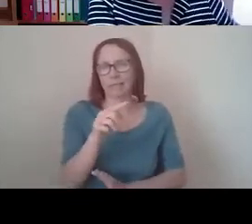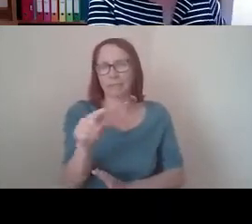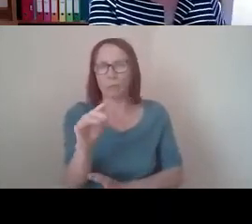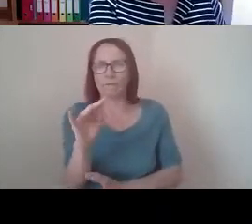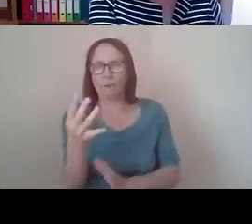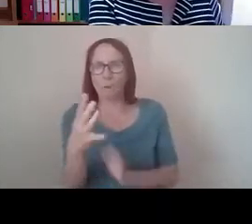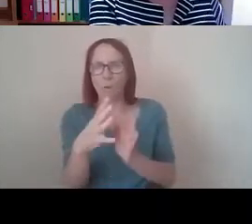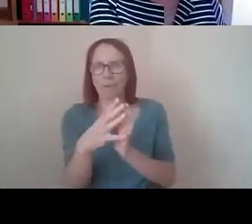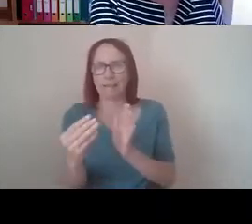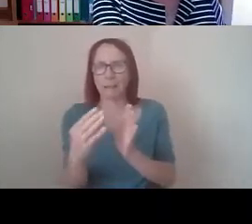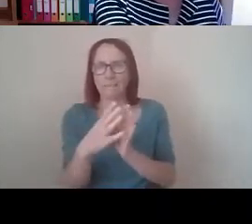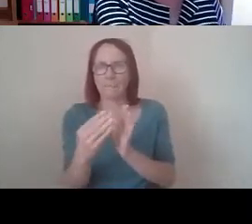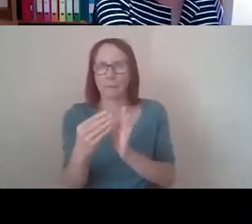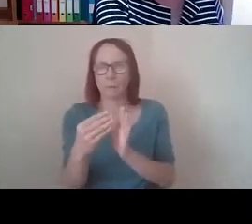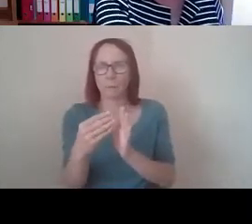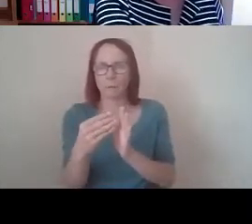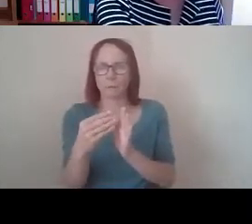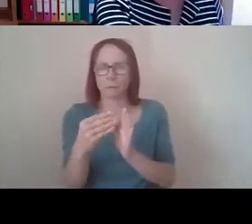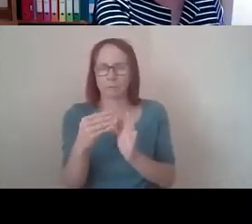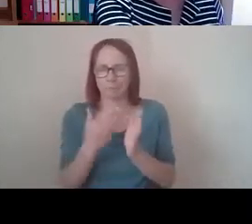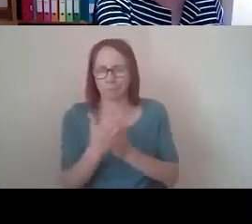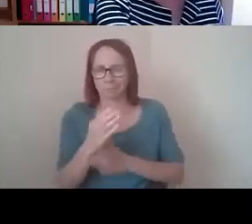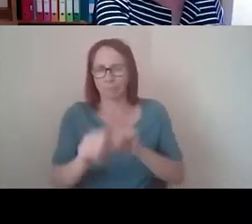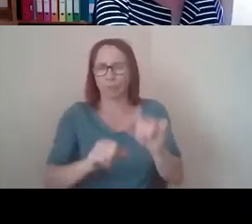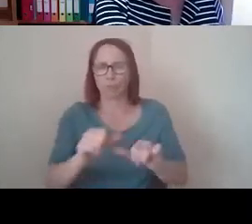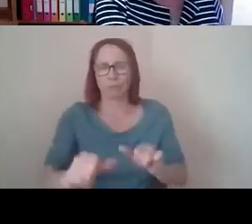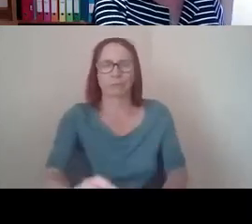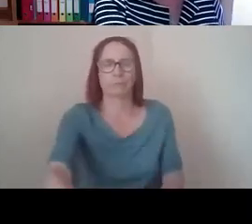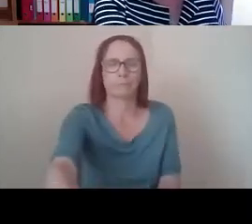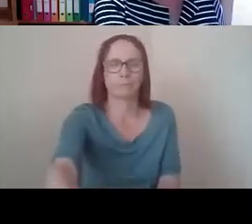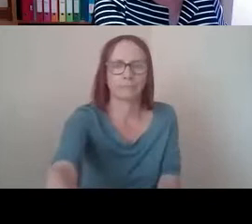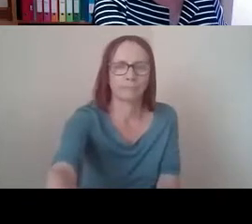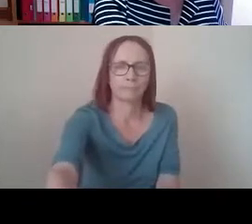within the application that we'll be looking for that.